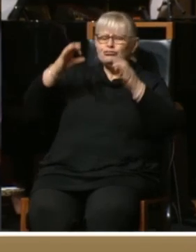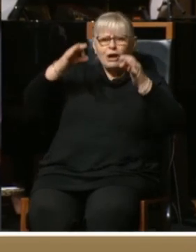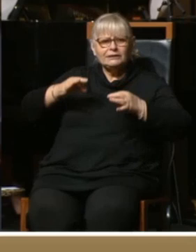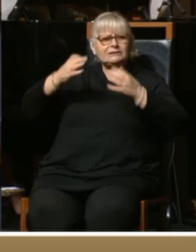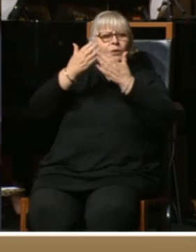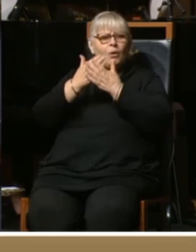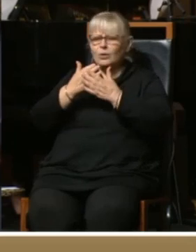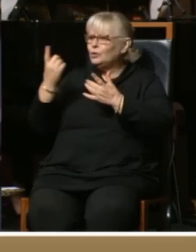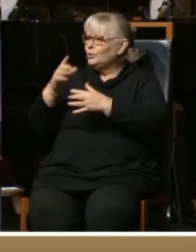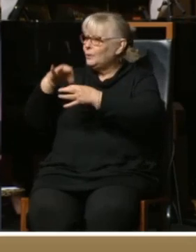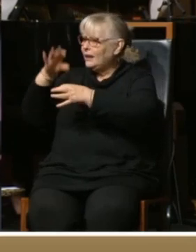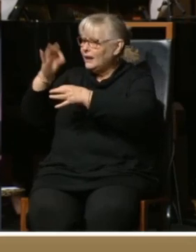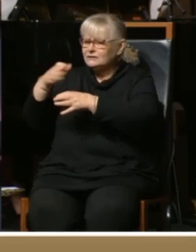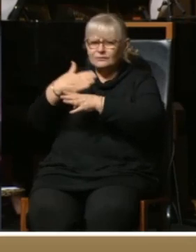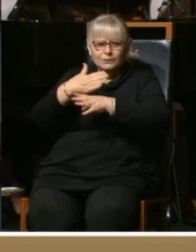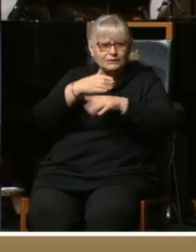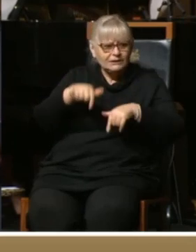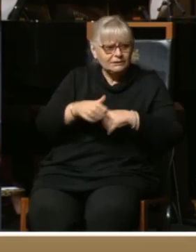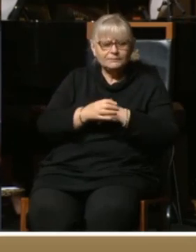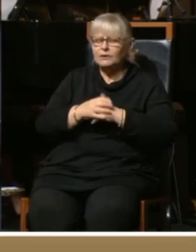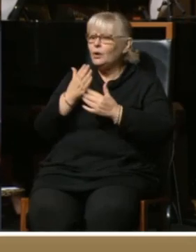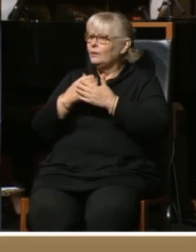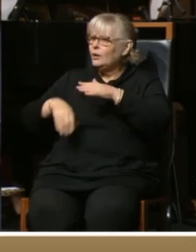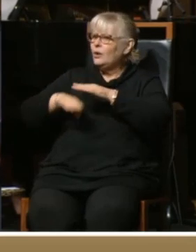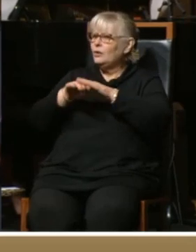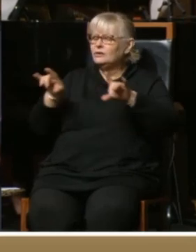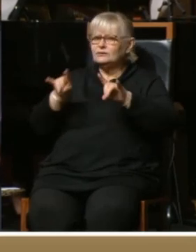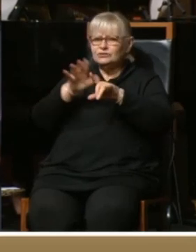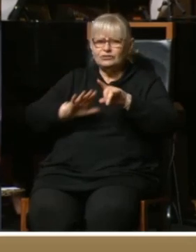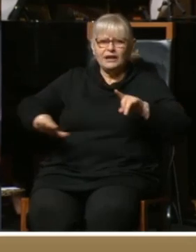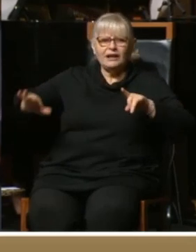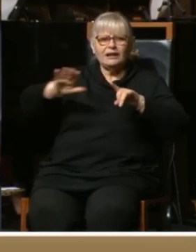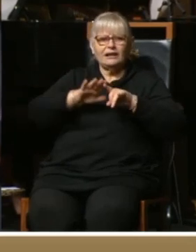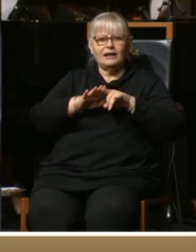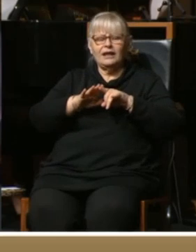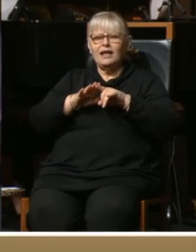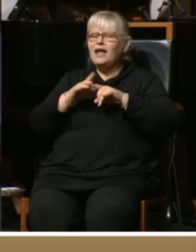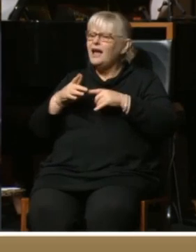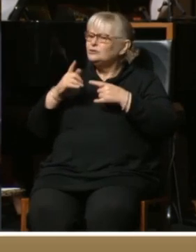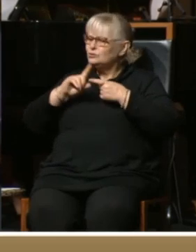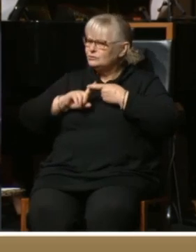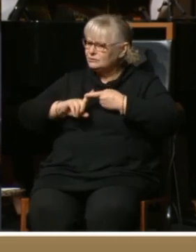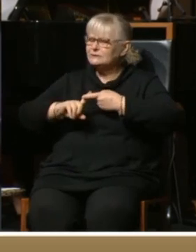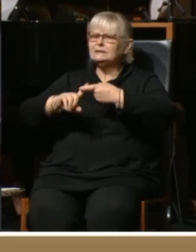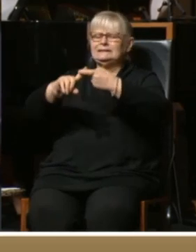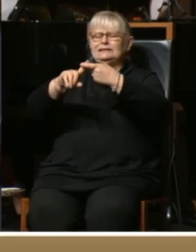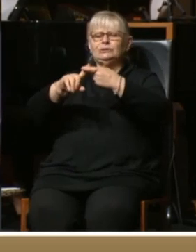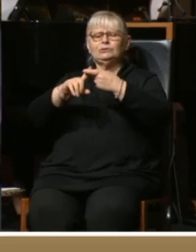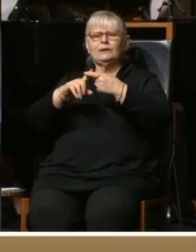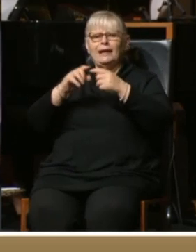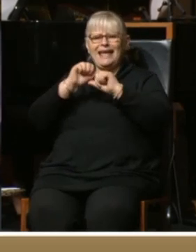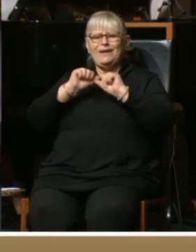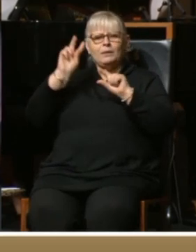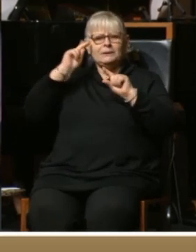leaders, upon the welfare of our nation, and the maintenance of our political and religious freedoms.